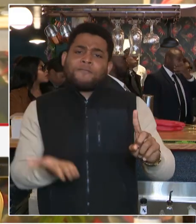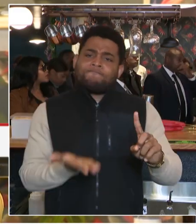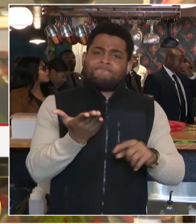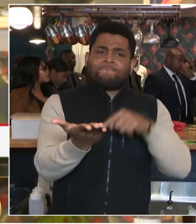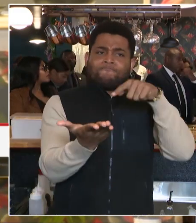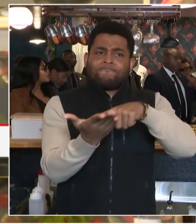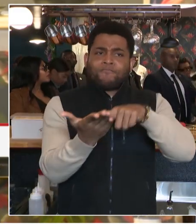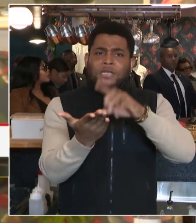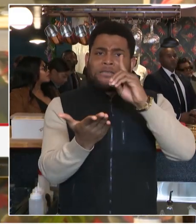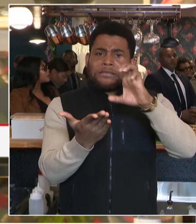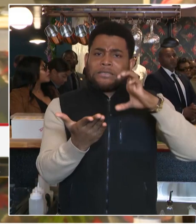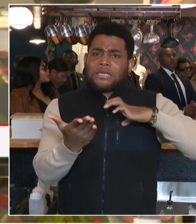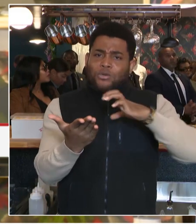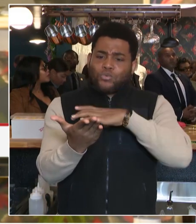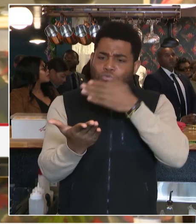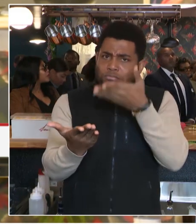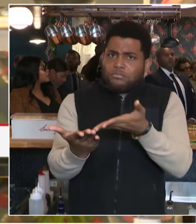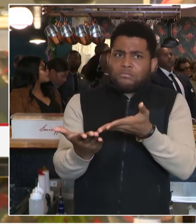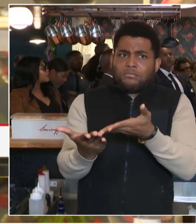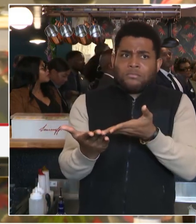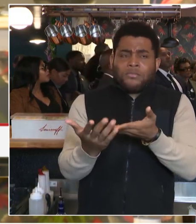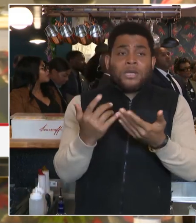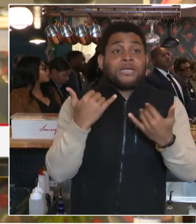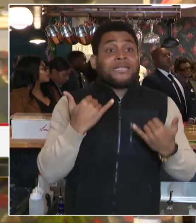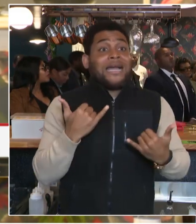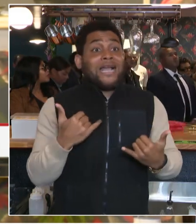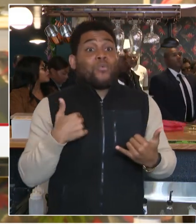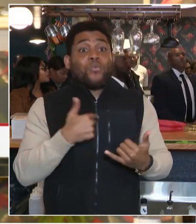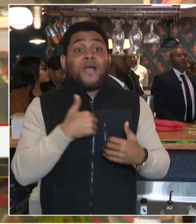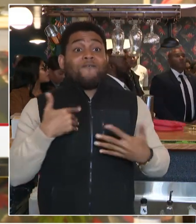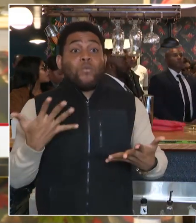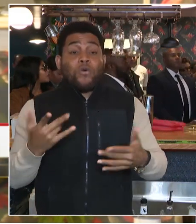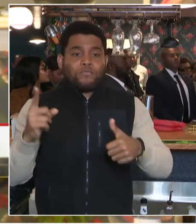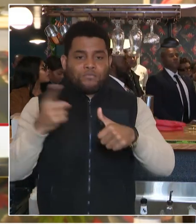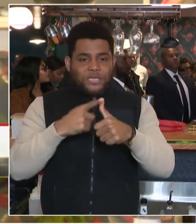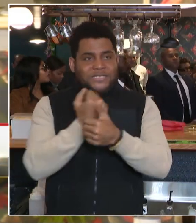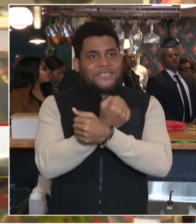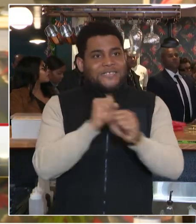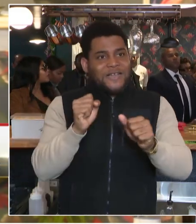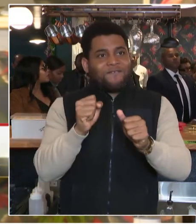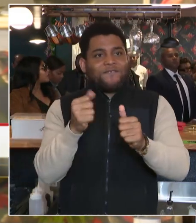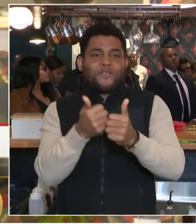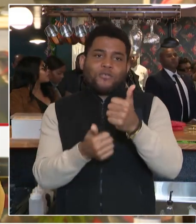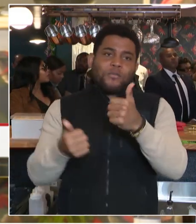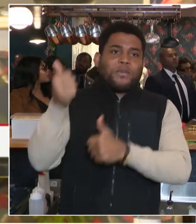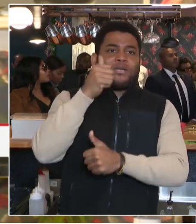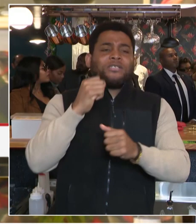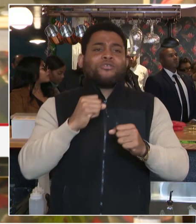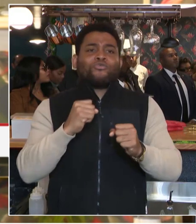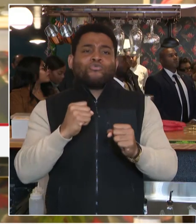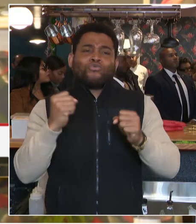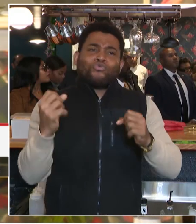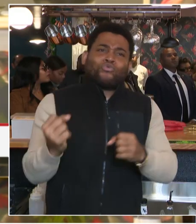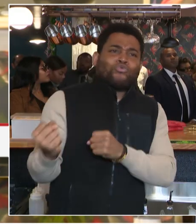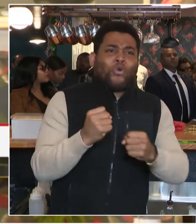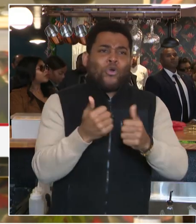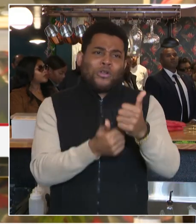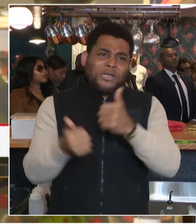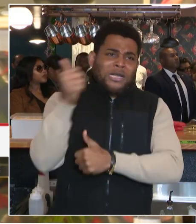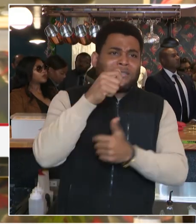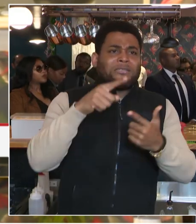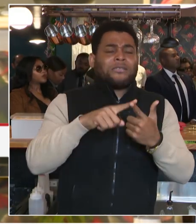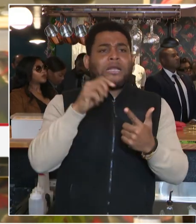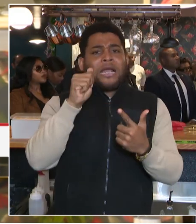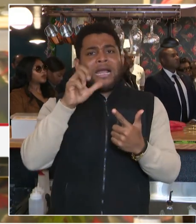Stronger permanent legislation, our Act Now legislation. Councilmember Pinto also has a series